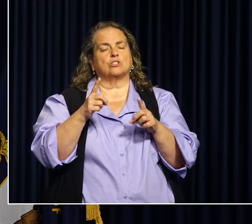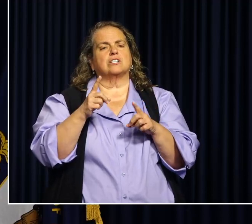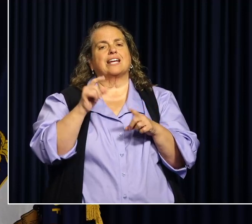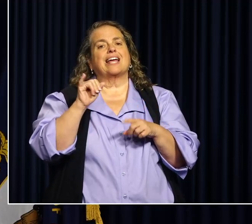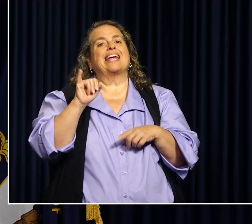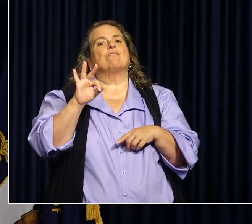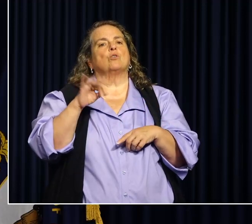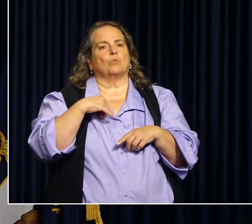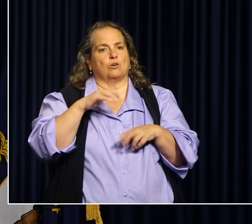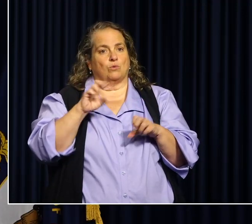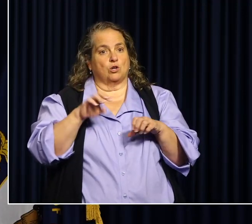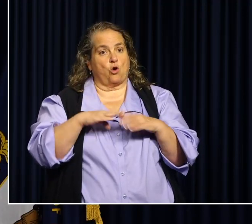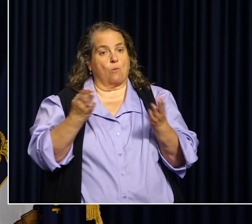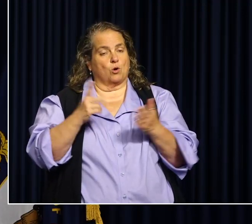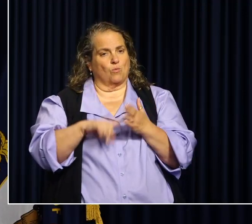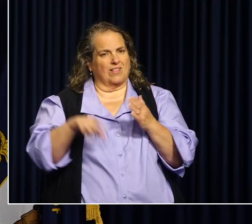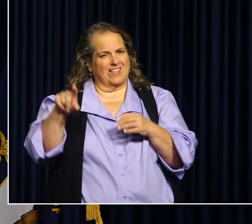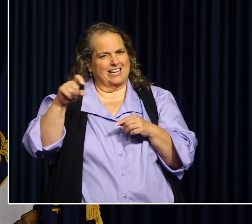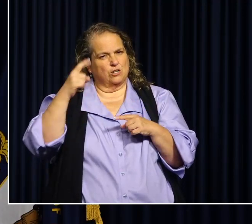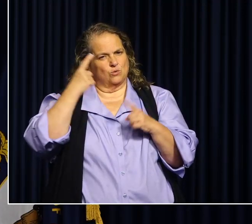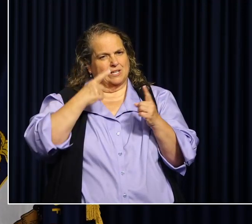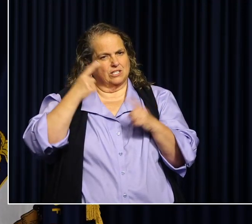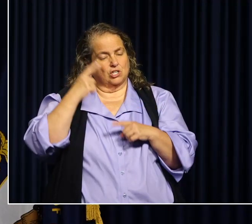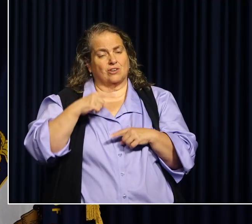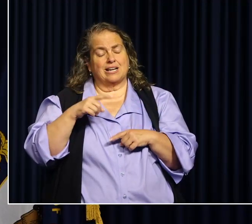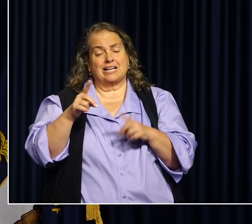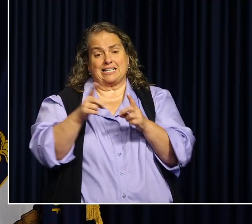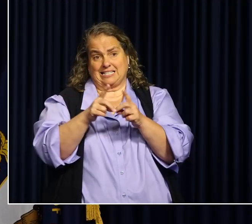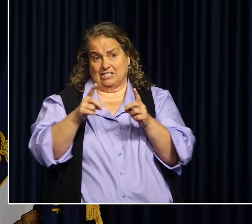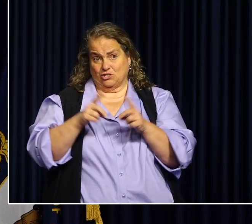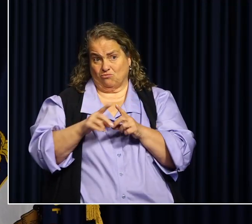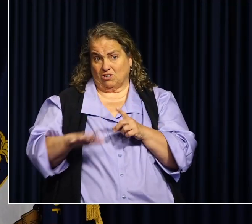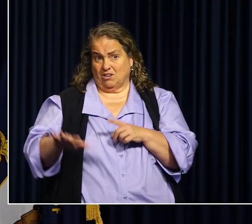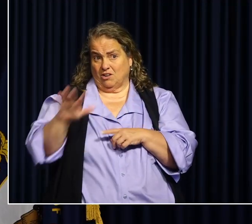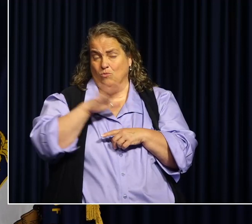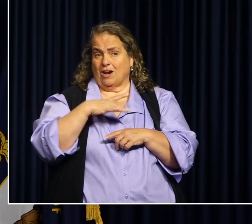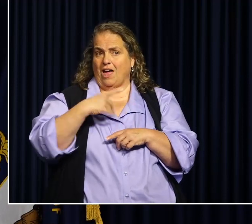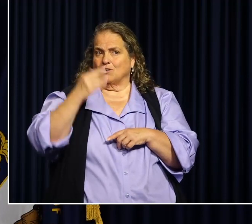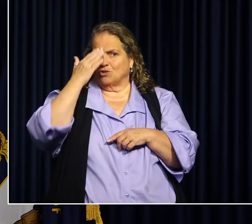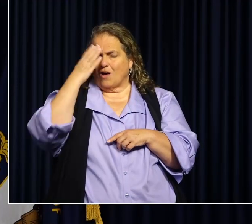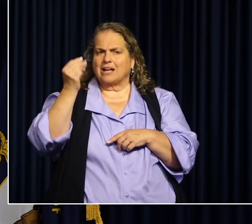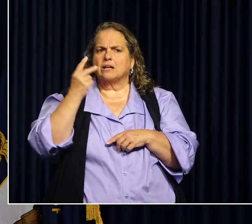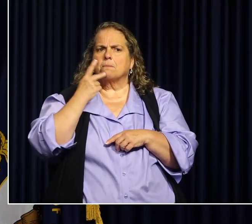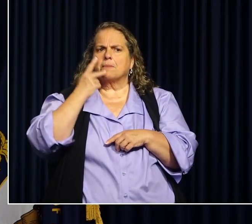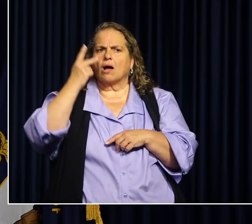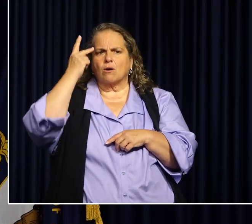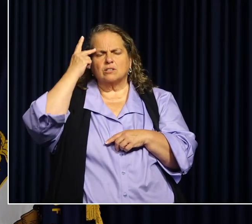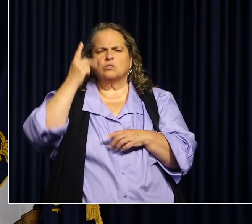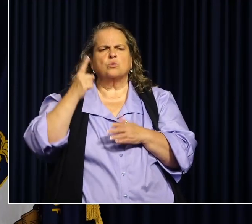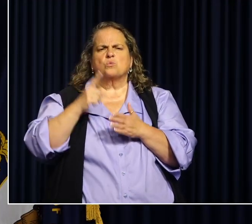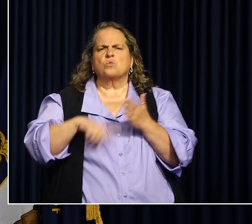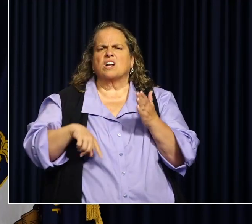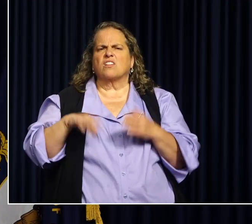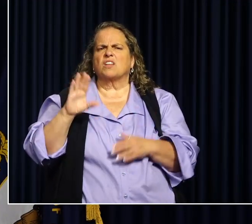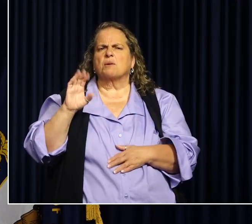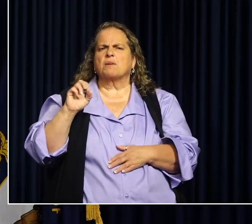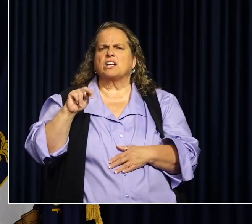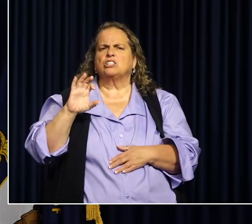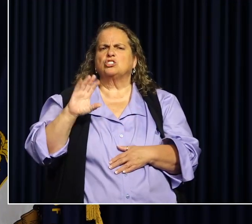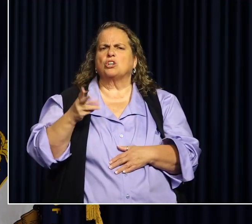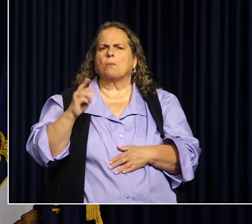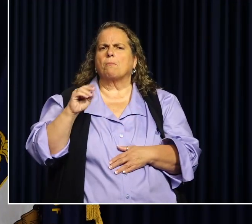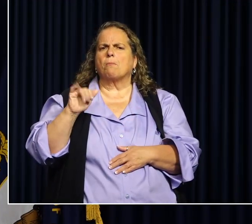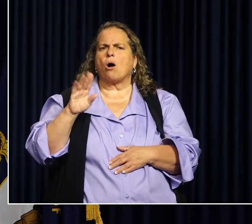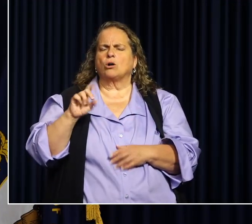be considering. I think what districts would like to know and parents is what are the benchmarks for returning to